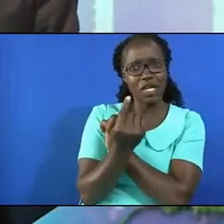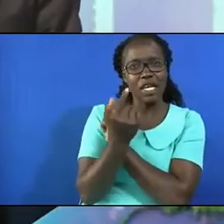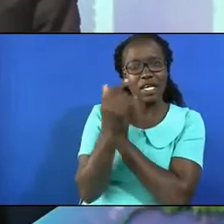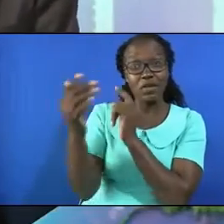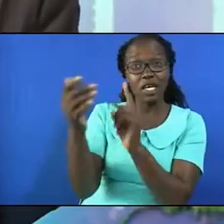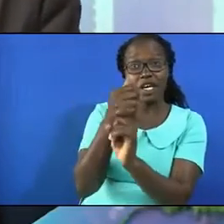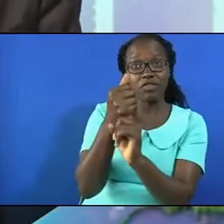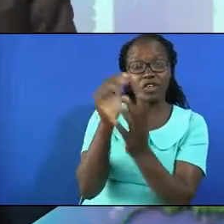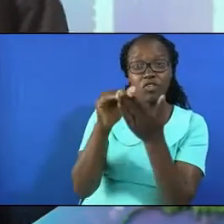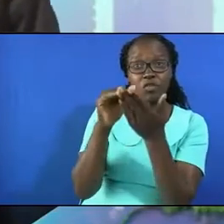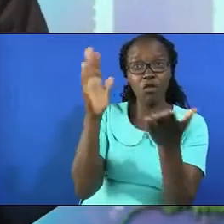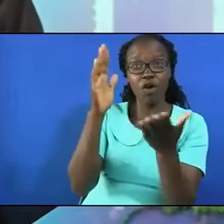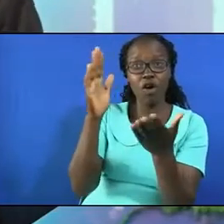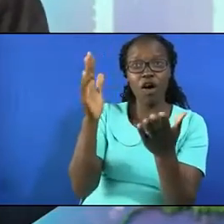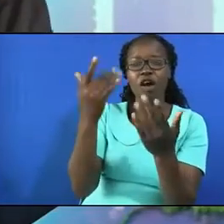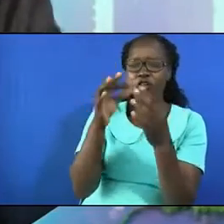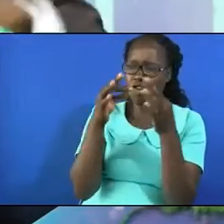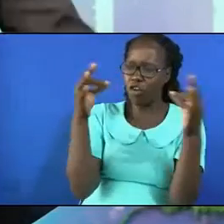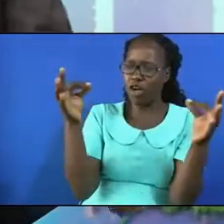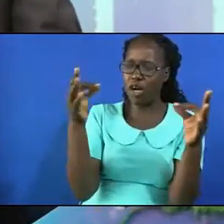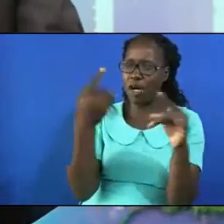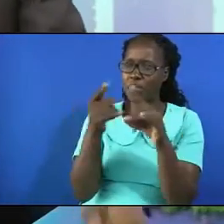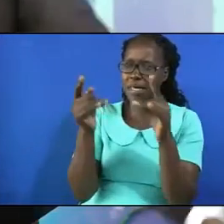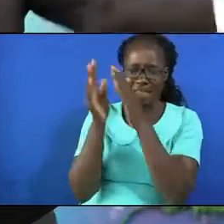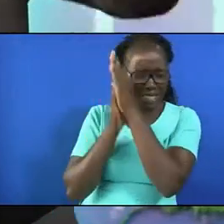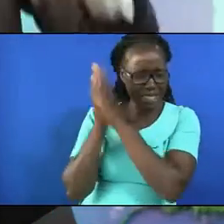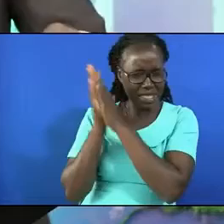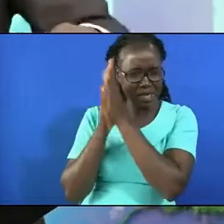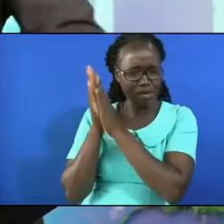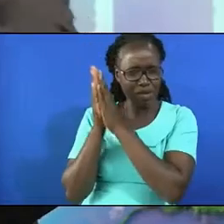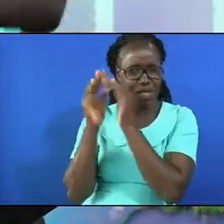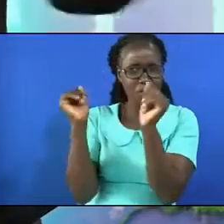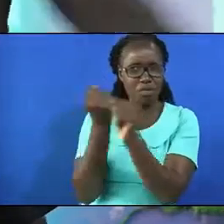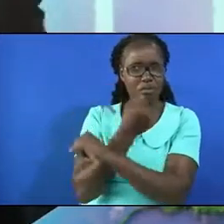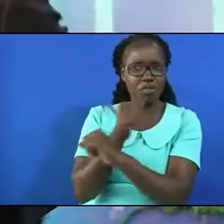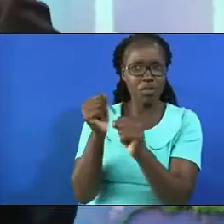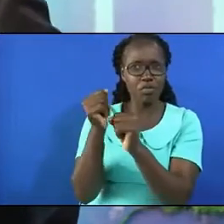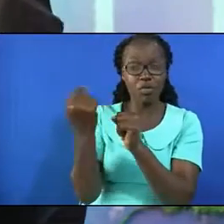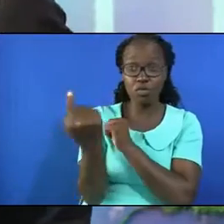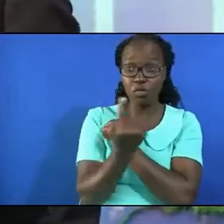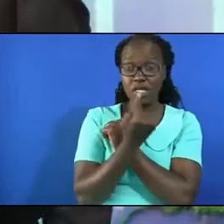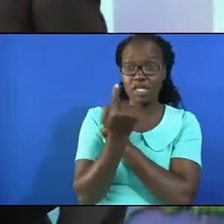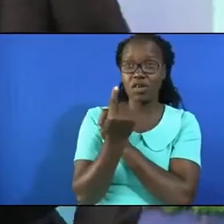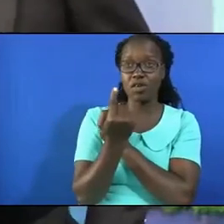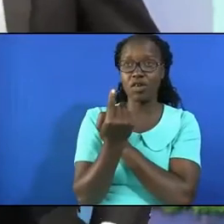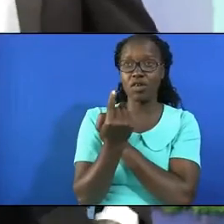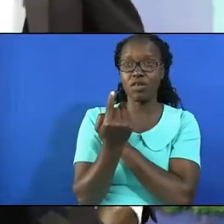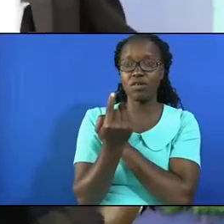have achieved more for longer. But Samson was unable to be single.